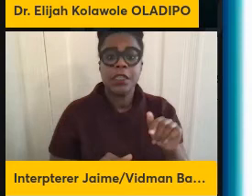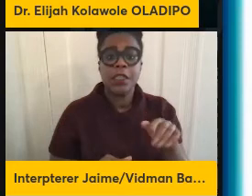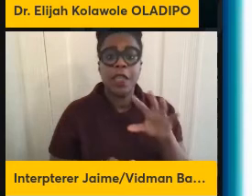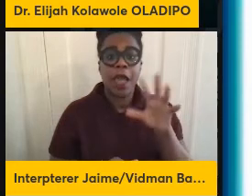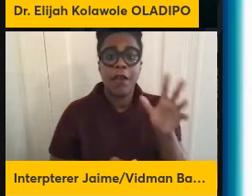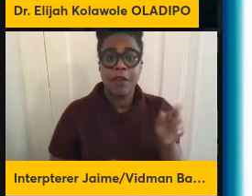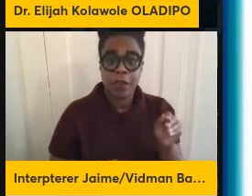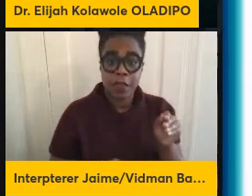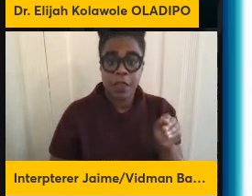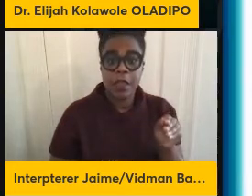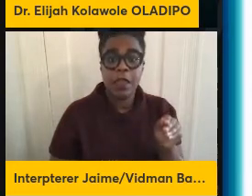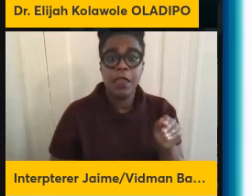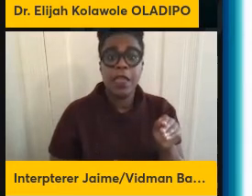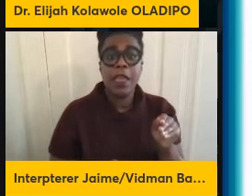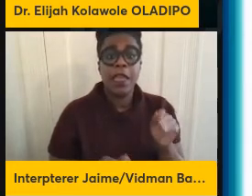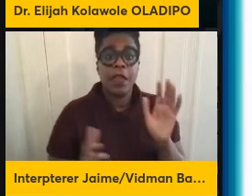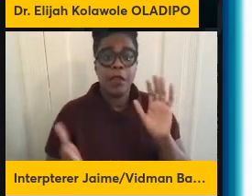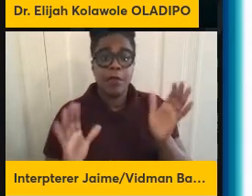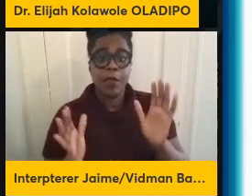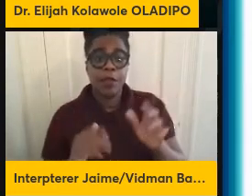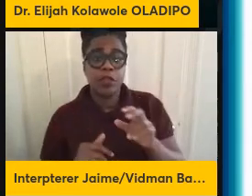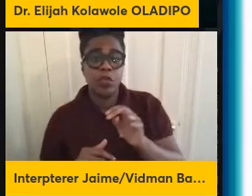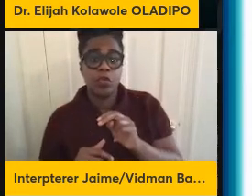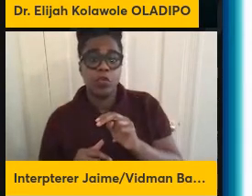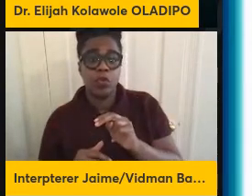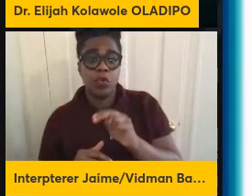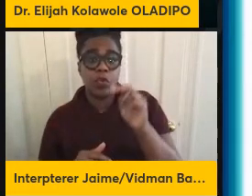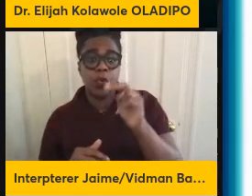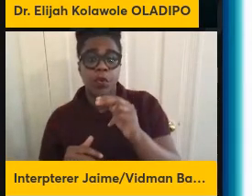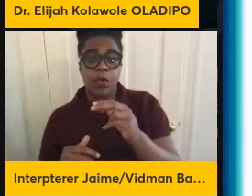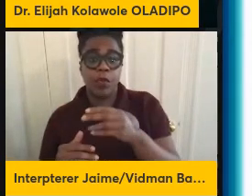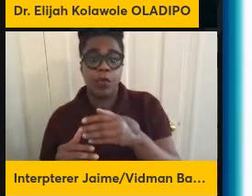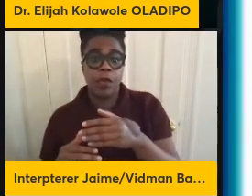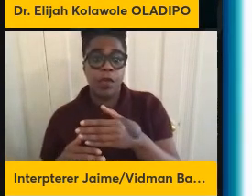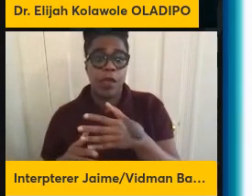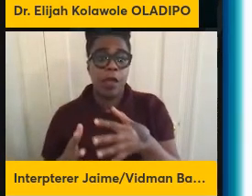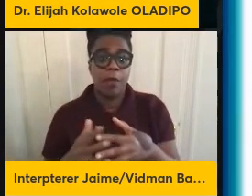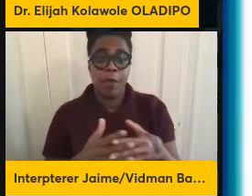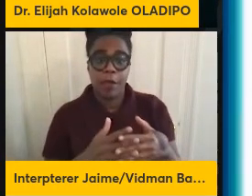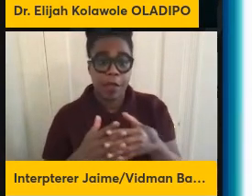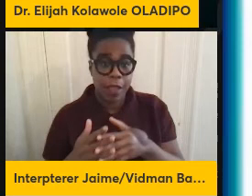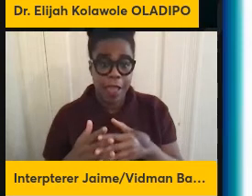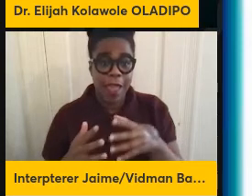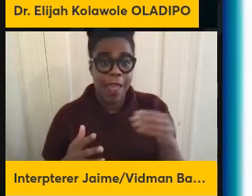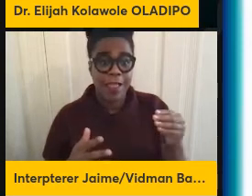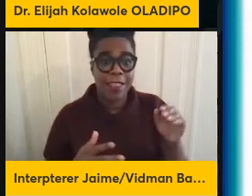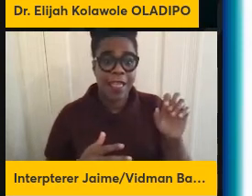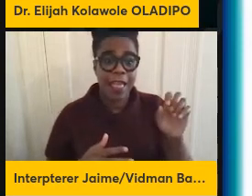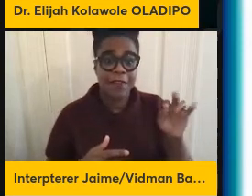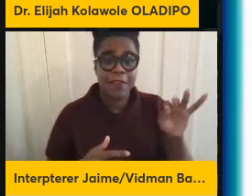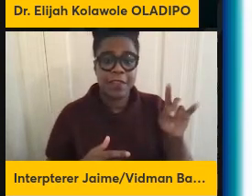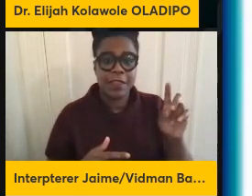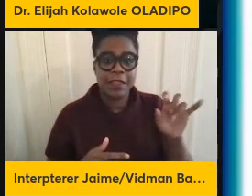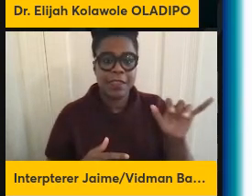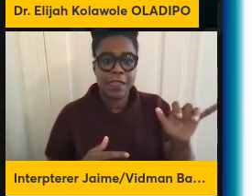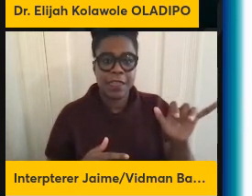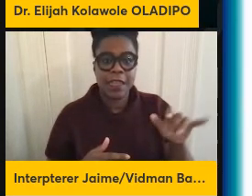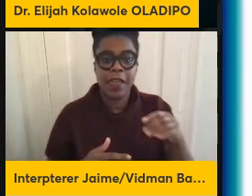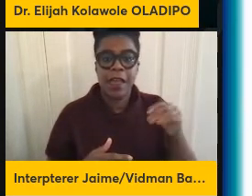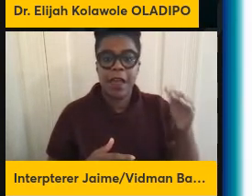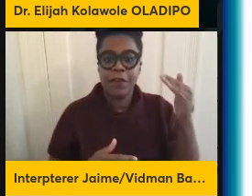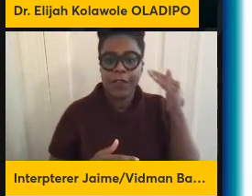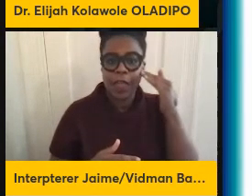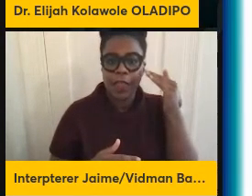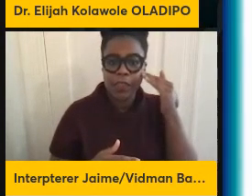and North America. And the lower in the efficacy has been attributed to host genomics,